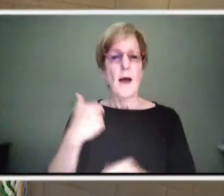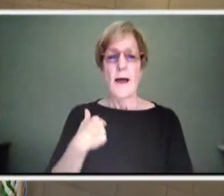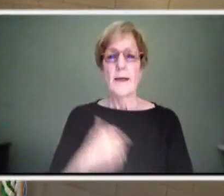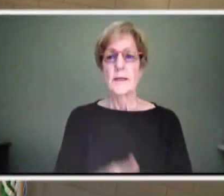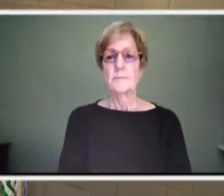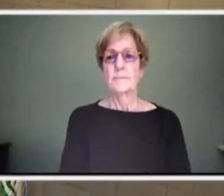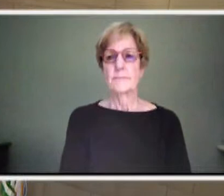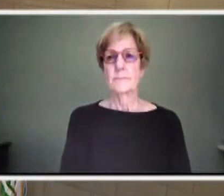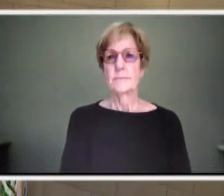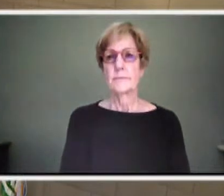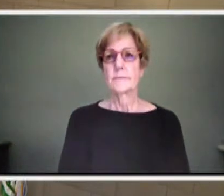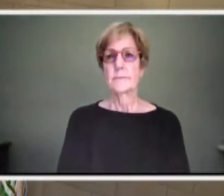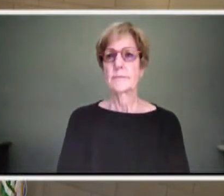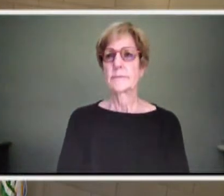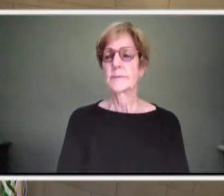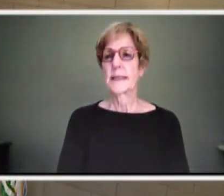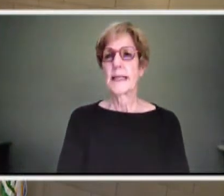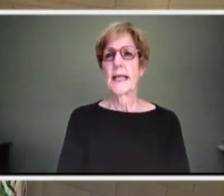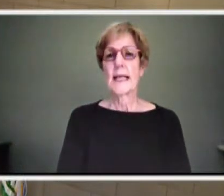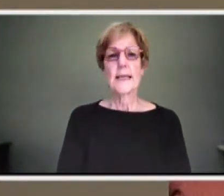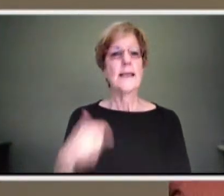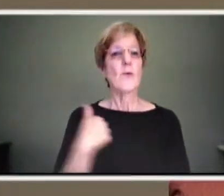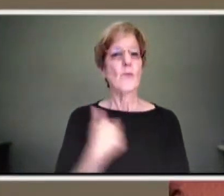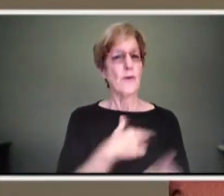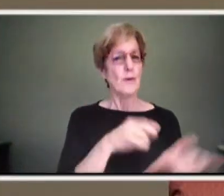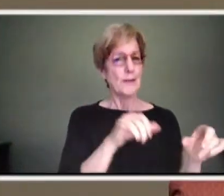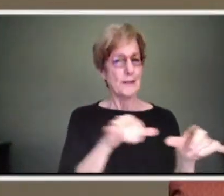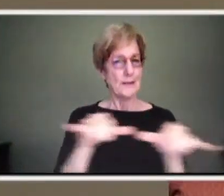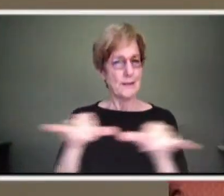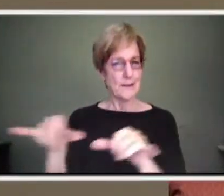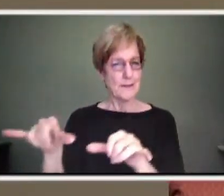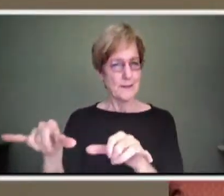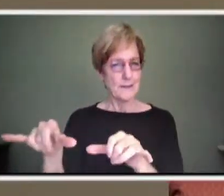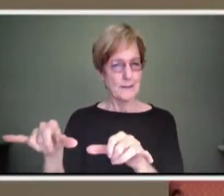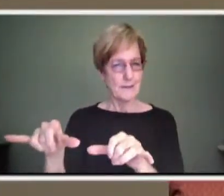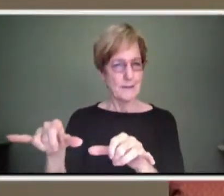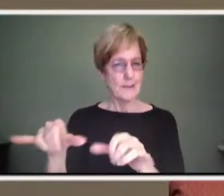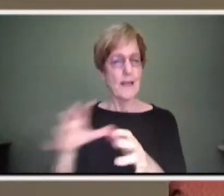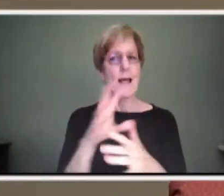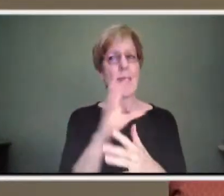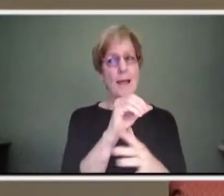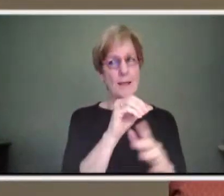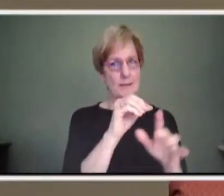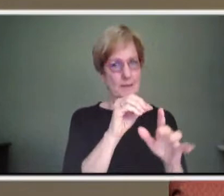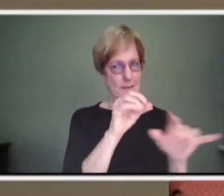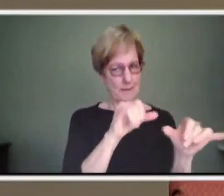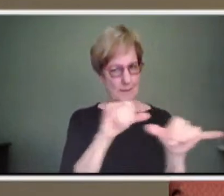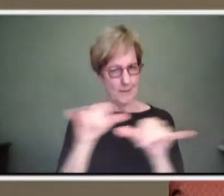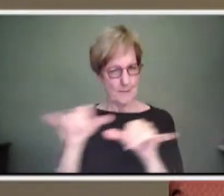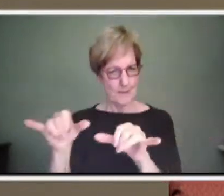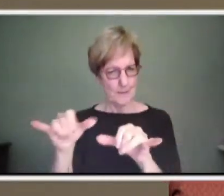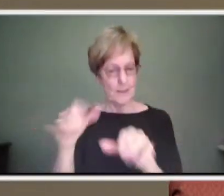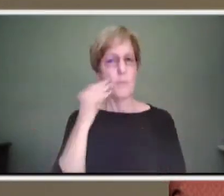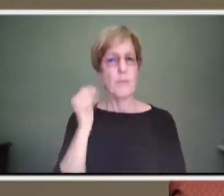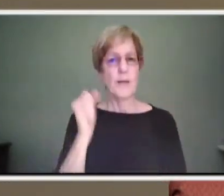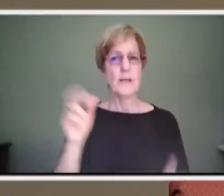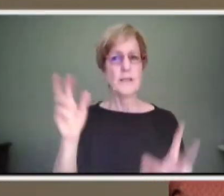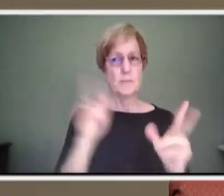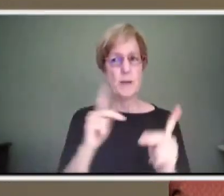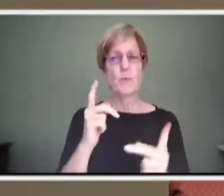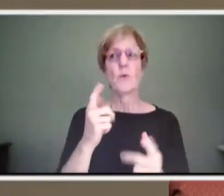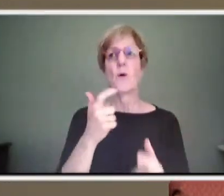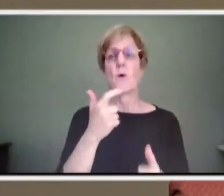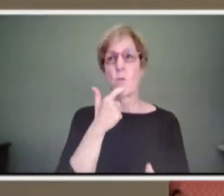we're consistent, right? And that we're consistent because folks are watching what we're